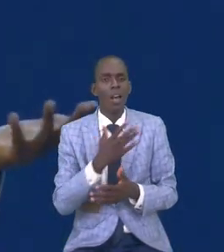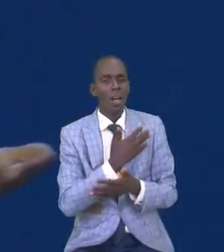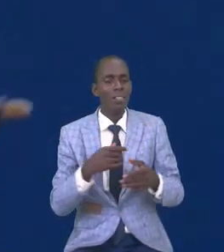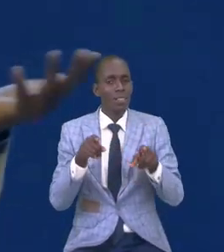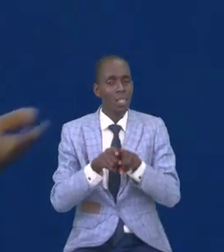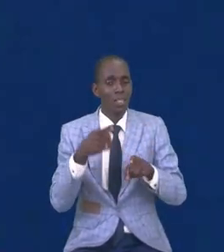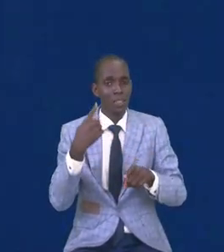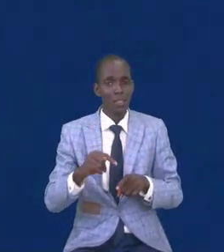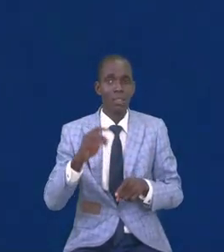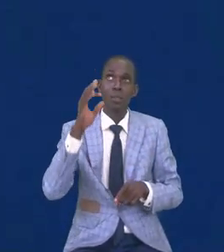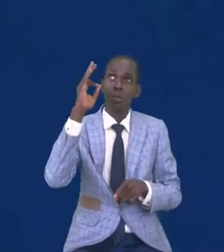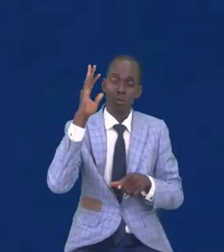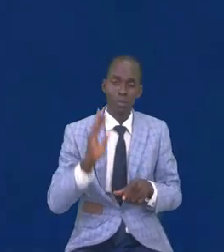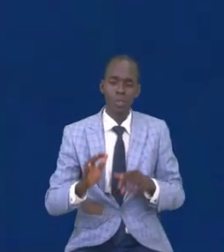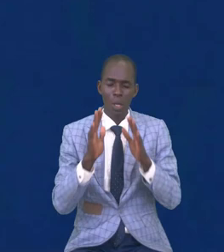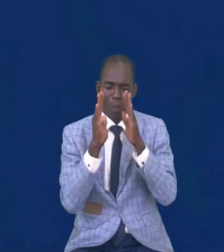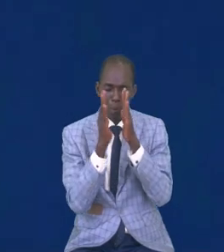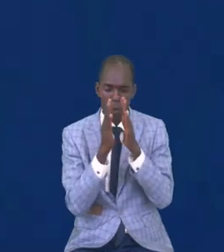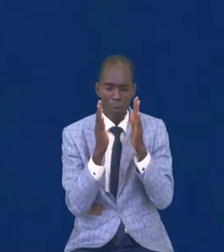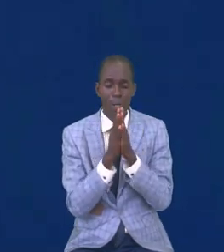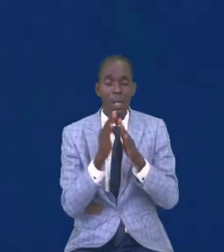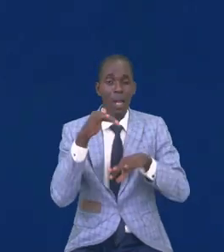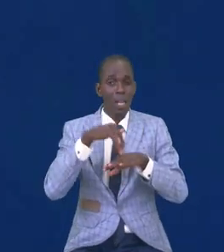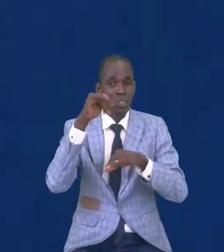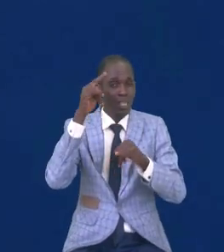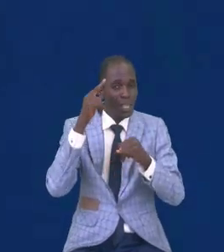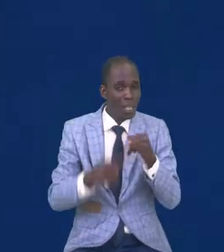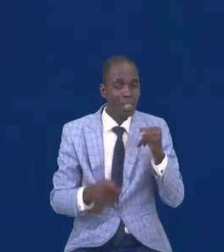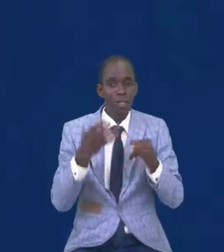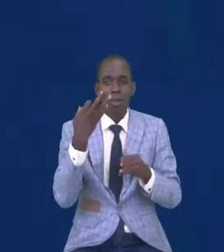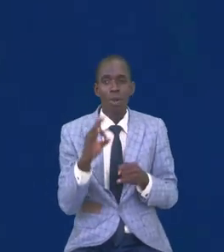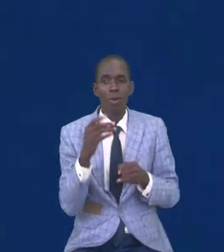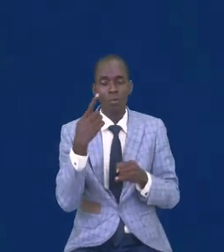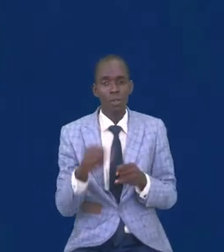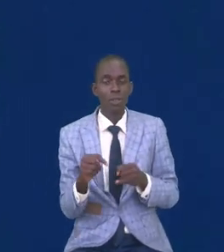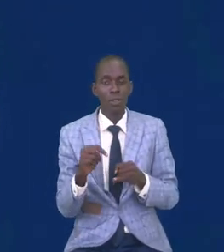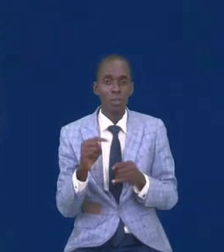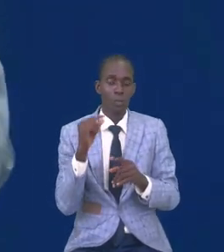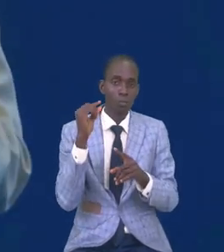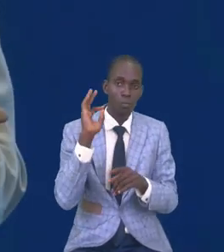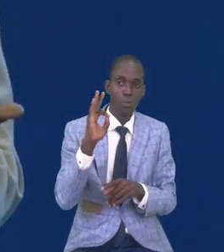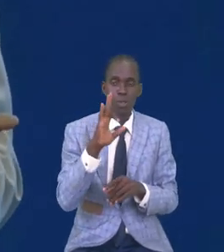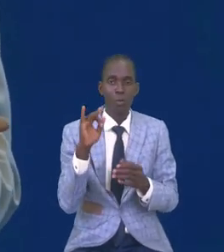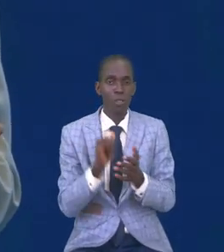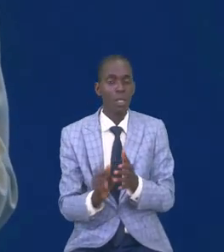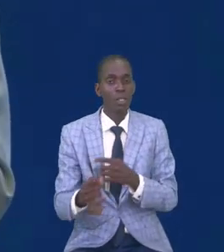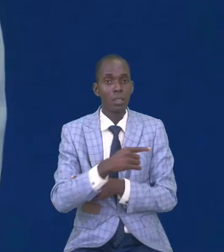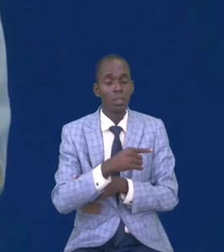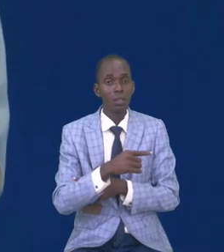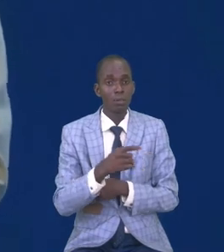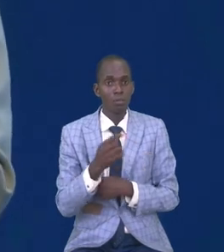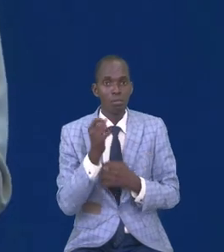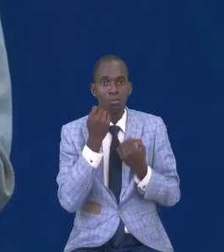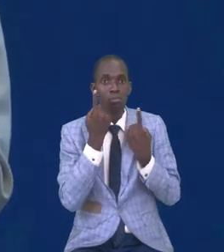the evangelist, prayed, at the end of the message of that day, lo and